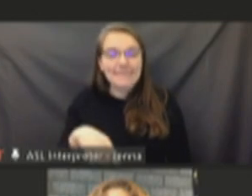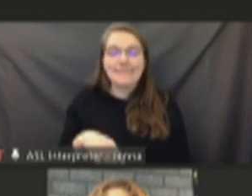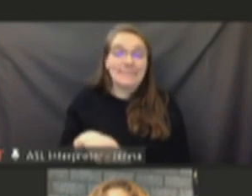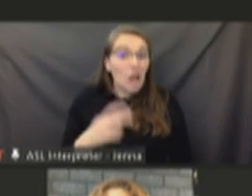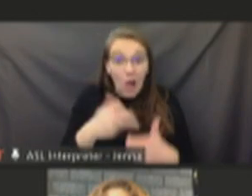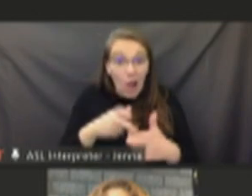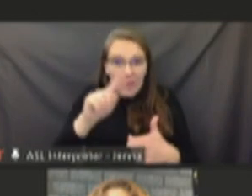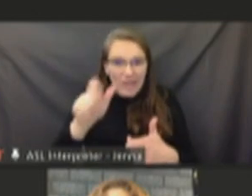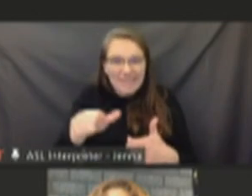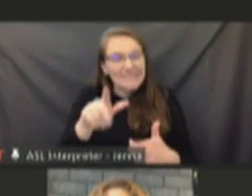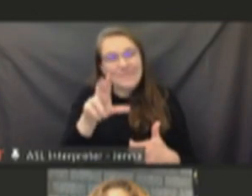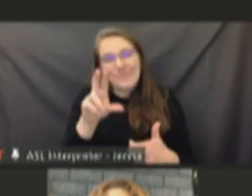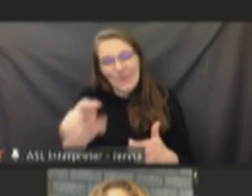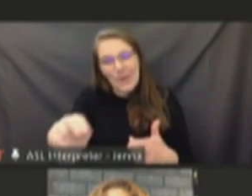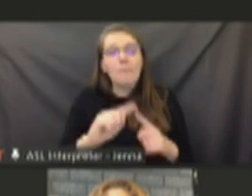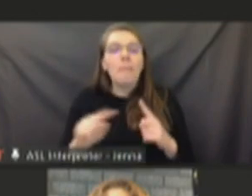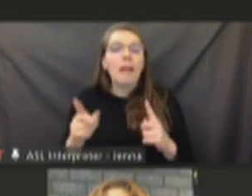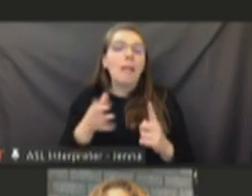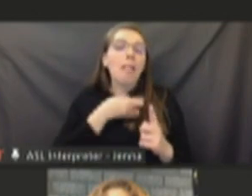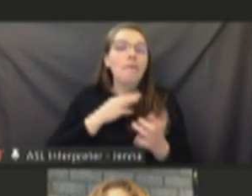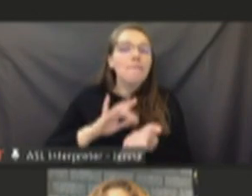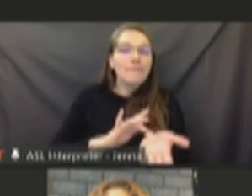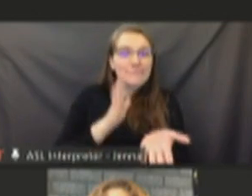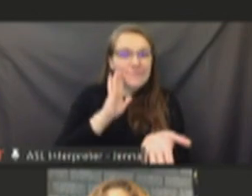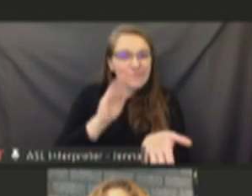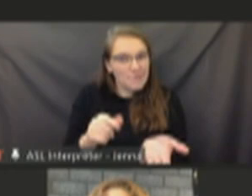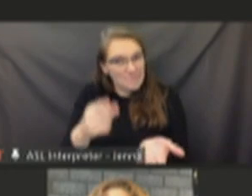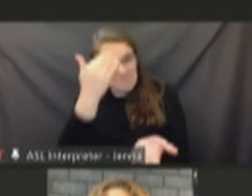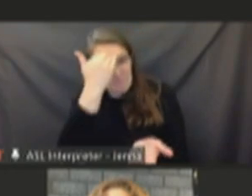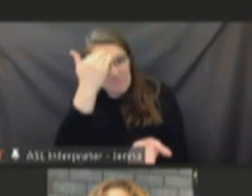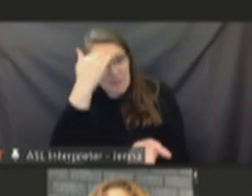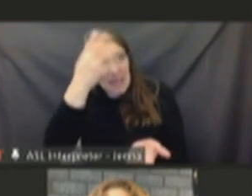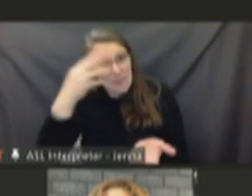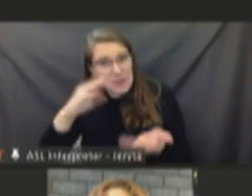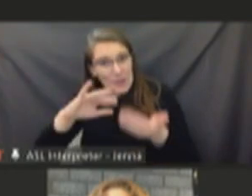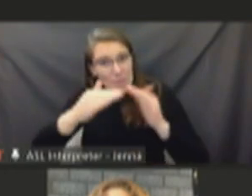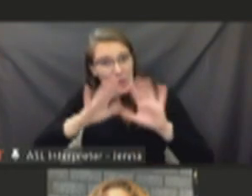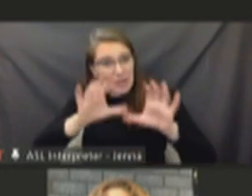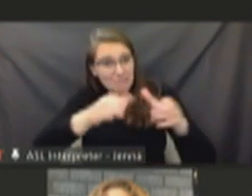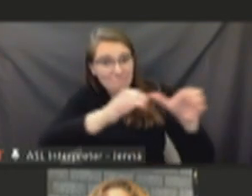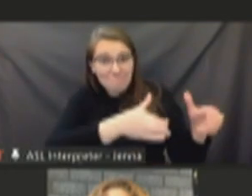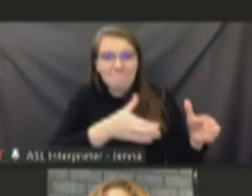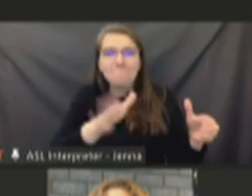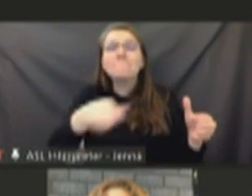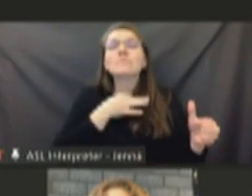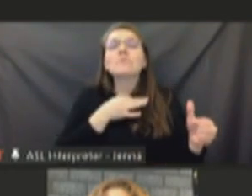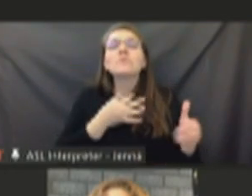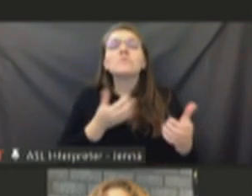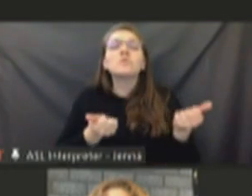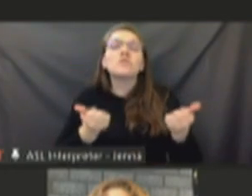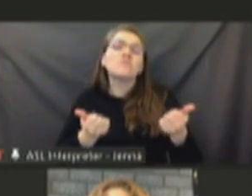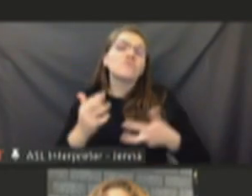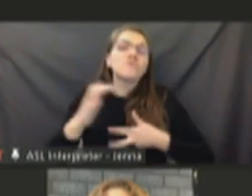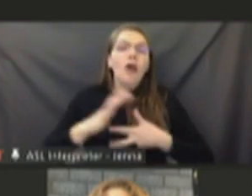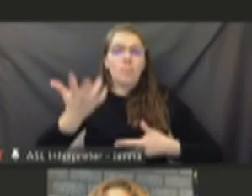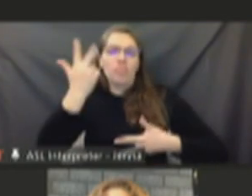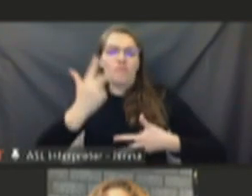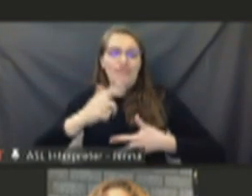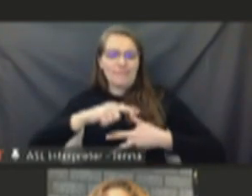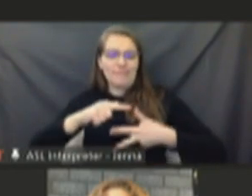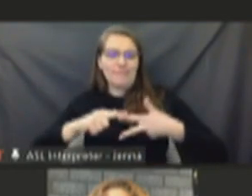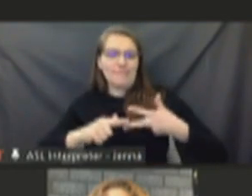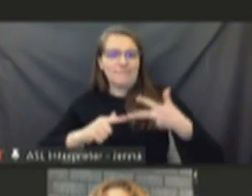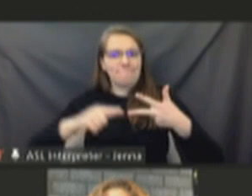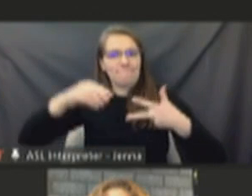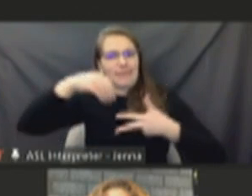assess in the group what your knowledge is of immigrant communities. So what do you think are the top 3 immigrant communities across the city of